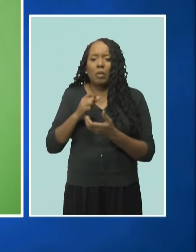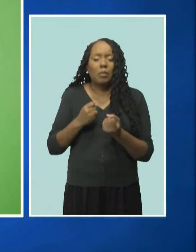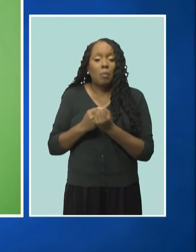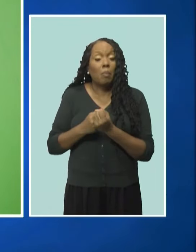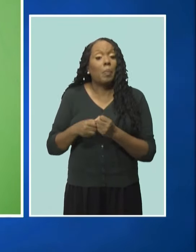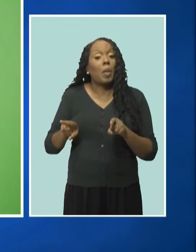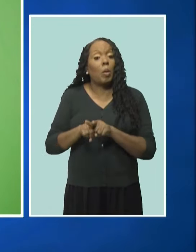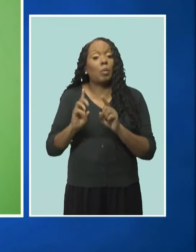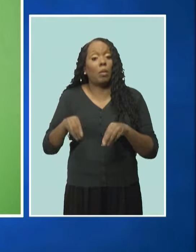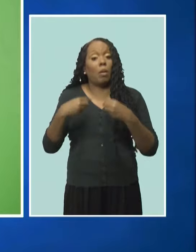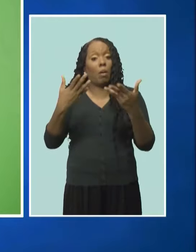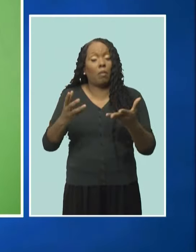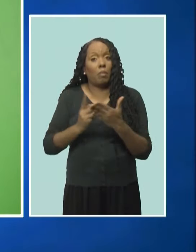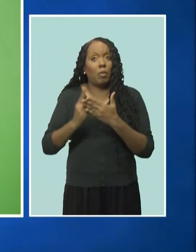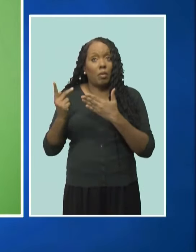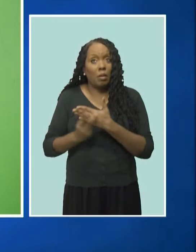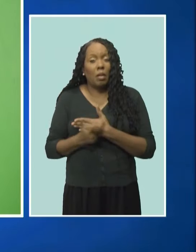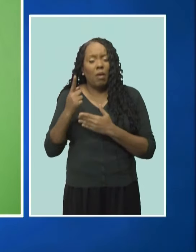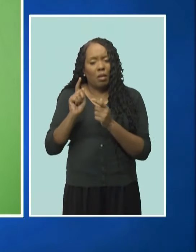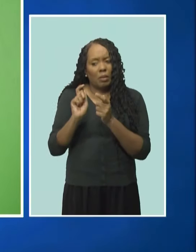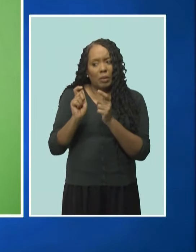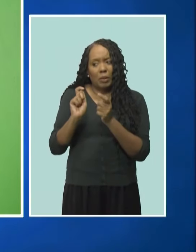programs to help you to refine